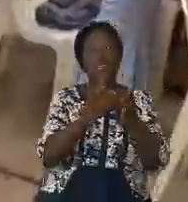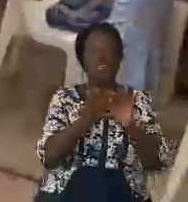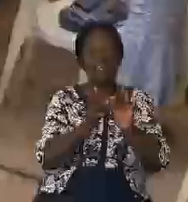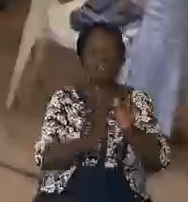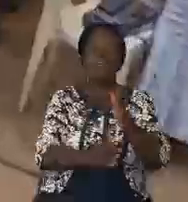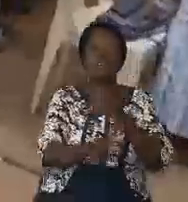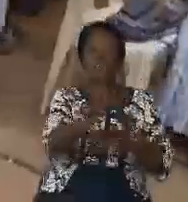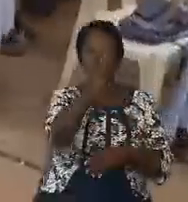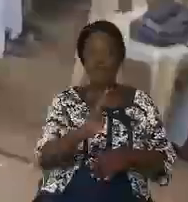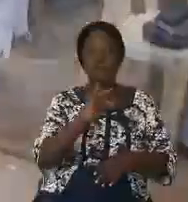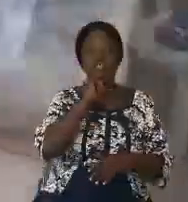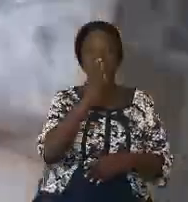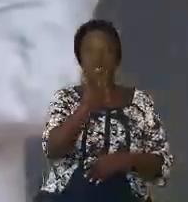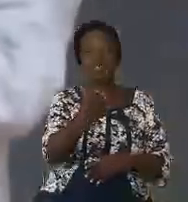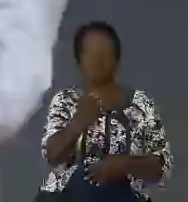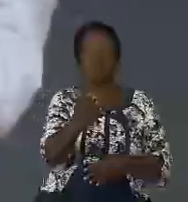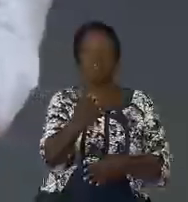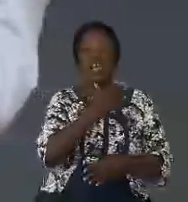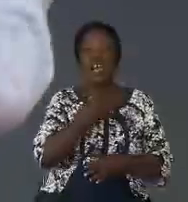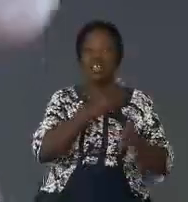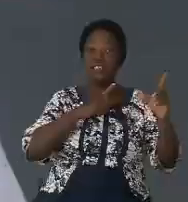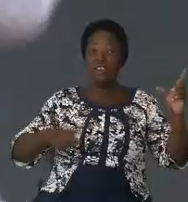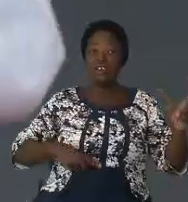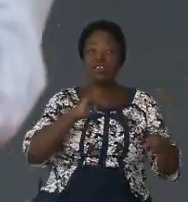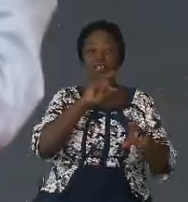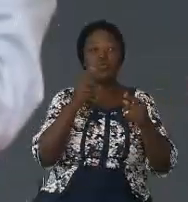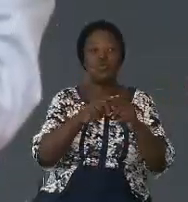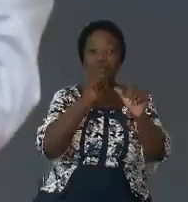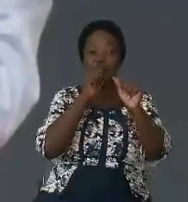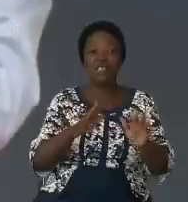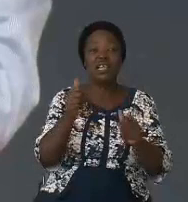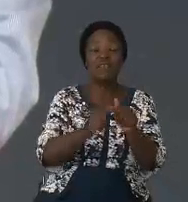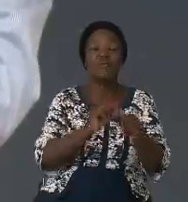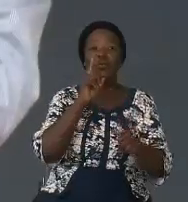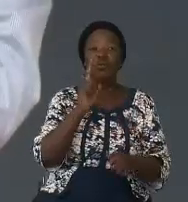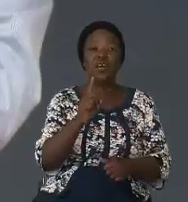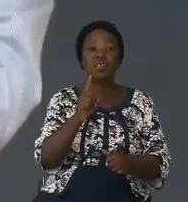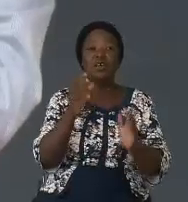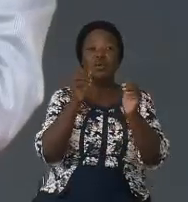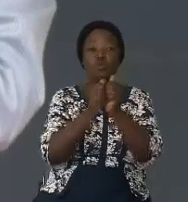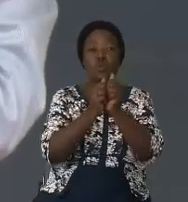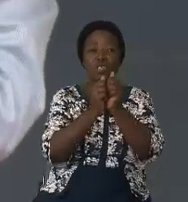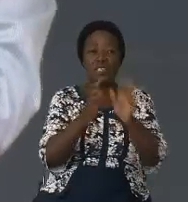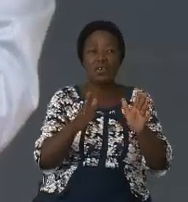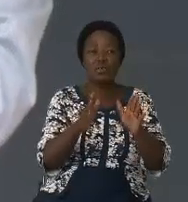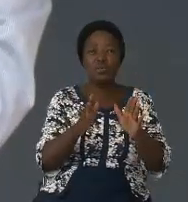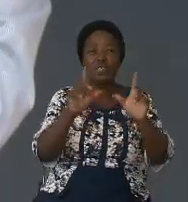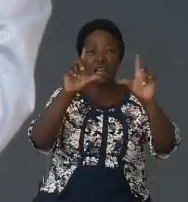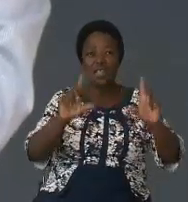are connected online. God is there. Amen. And the Lord is going to